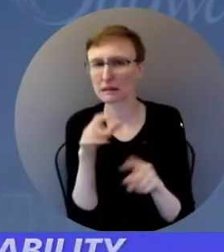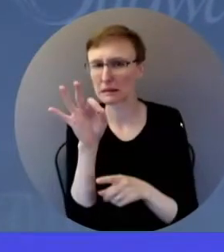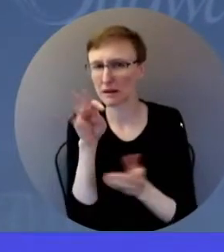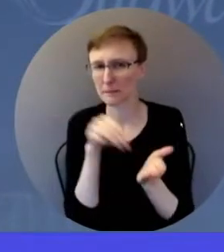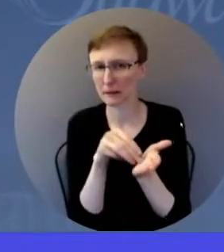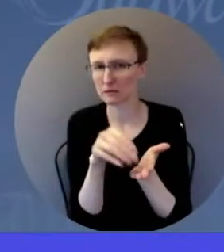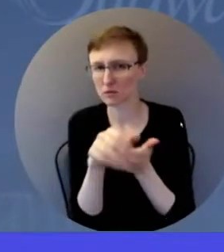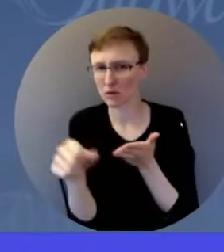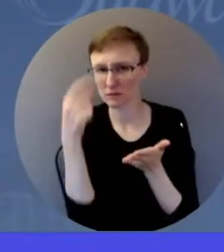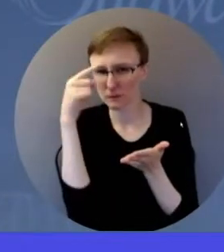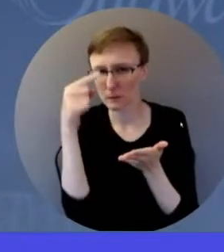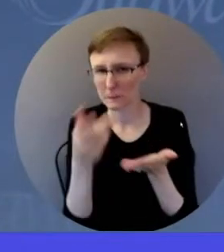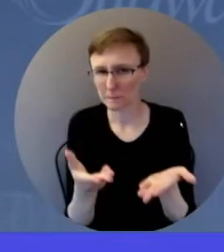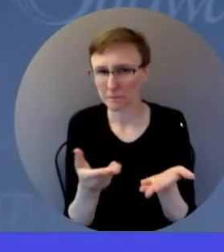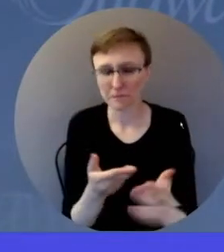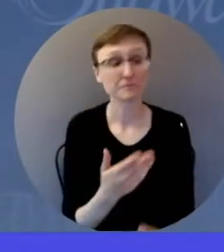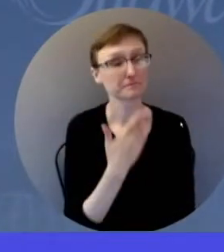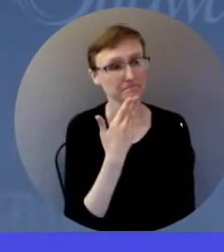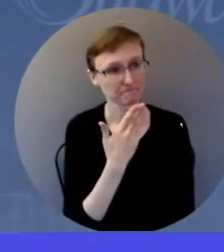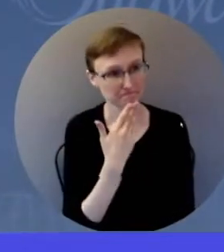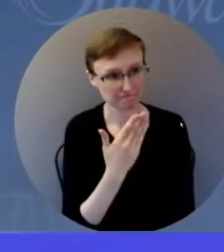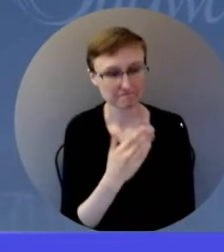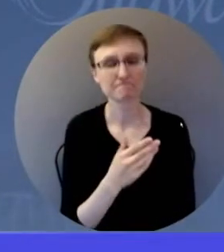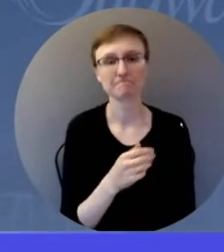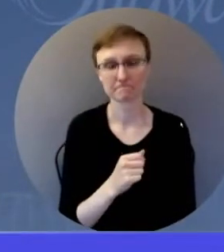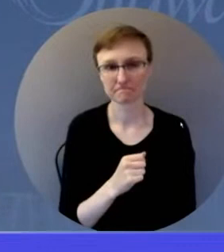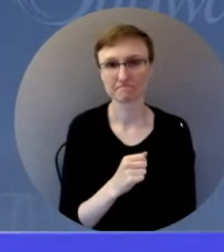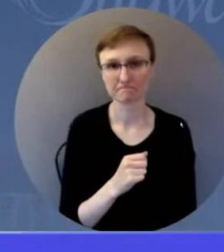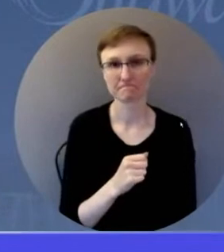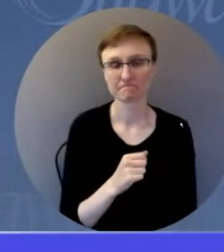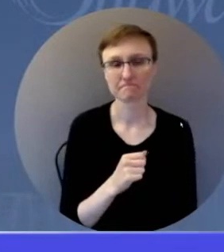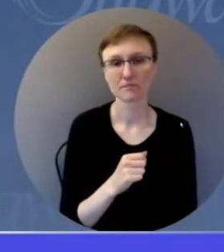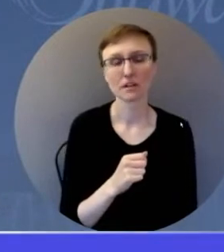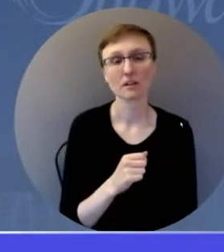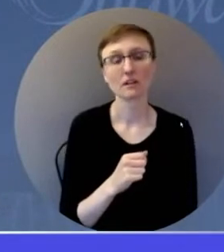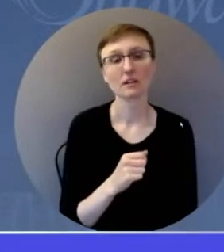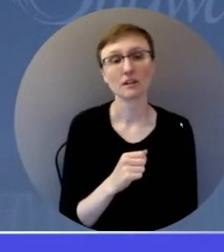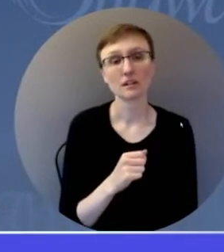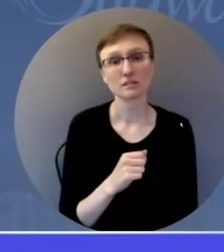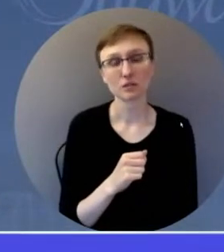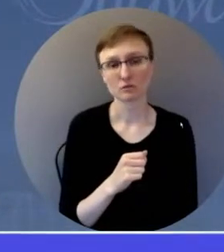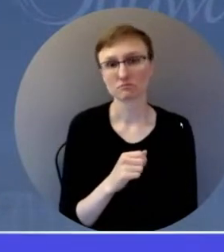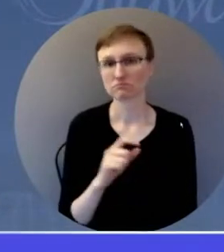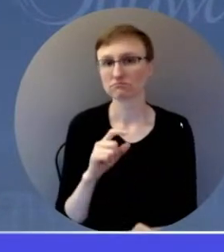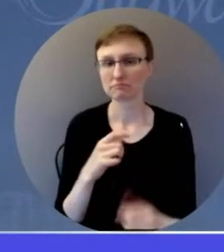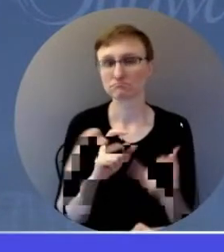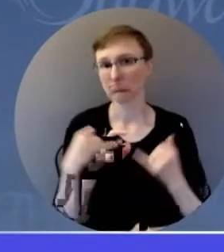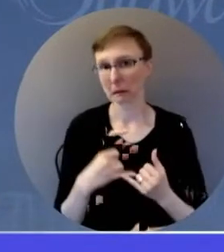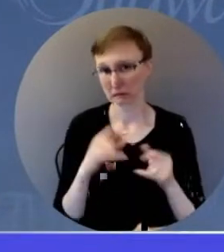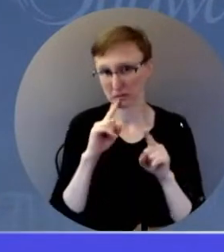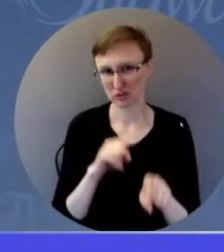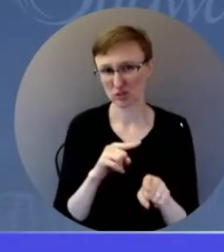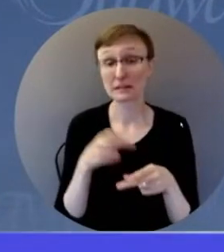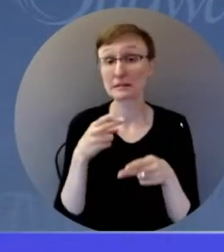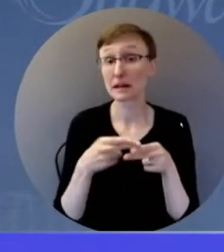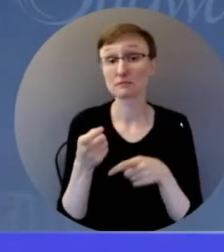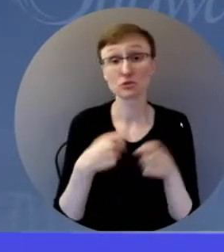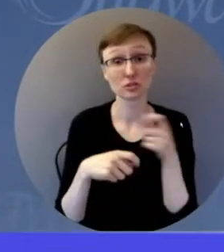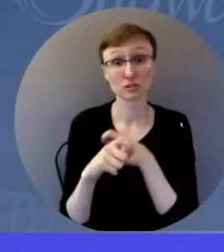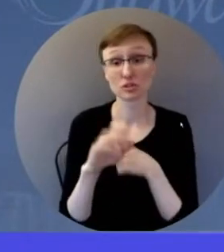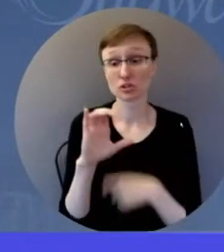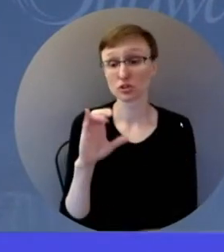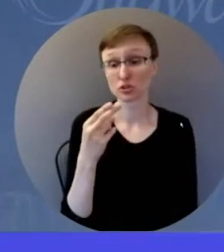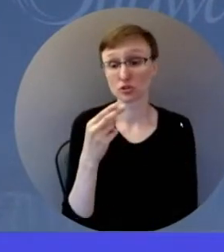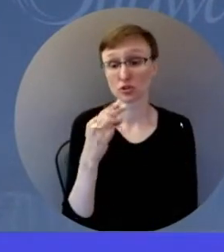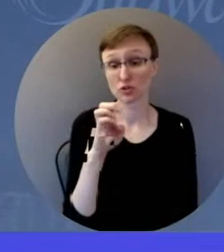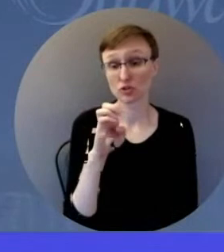very much, Eric. It's a really, as I said at Council, the renaming of the Prince of Wales Bridge to the Chief William Commanda Bridge